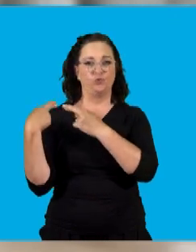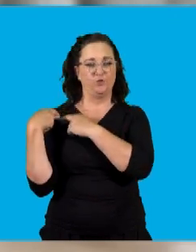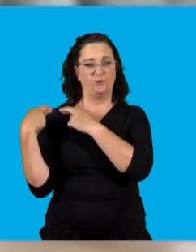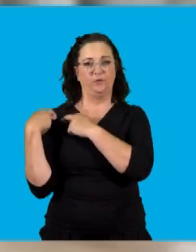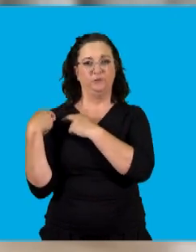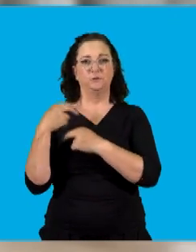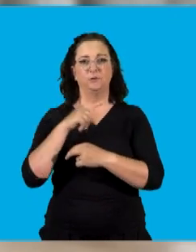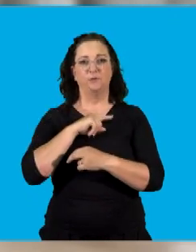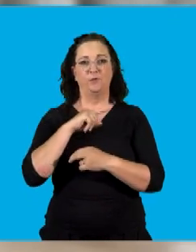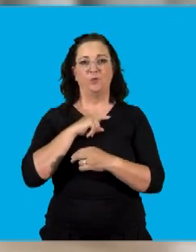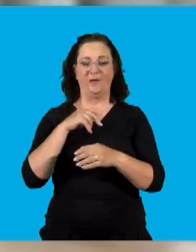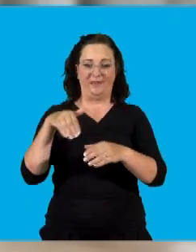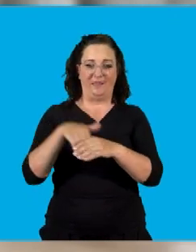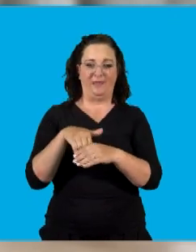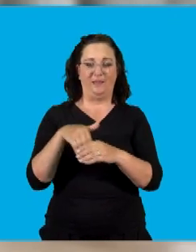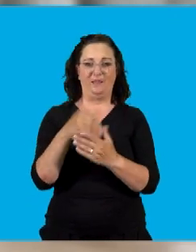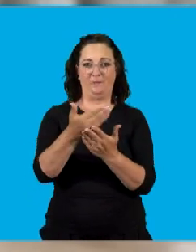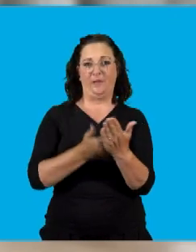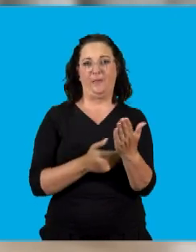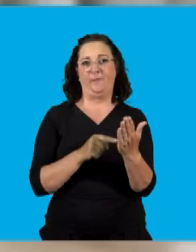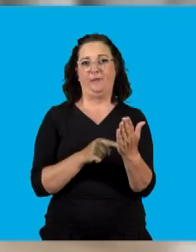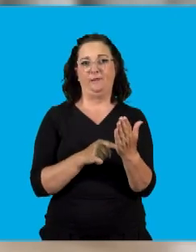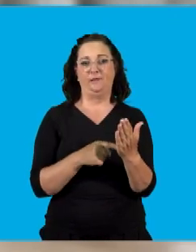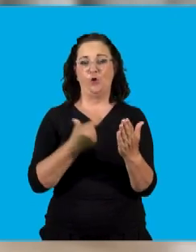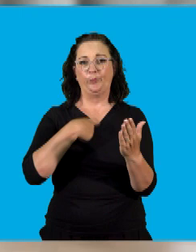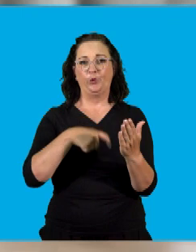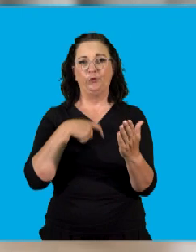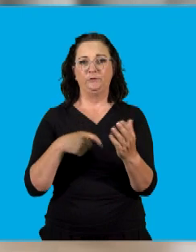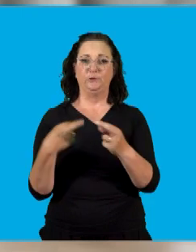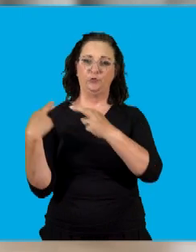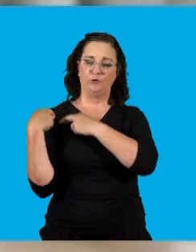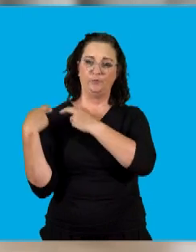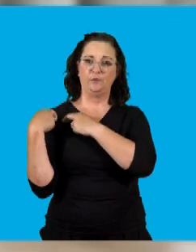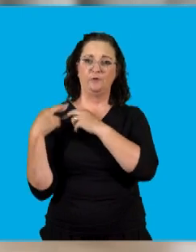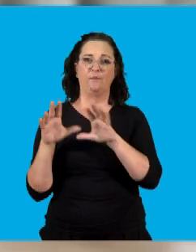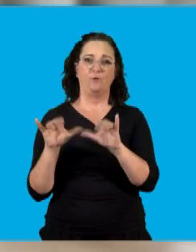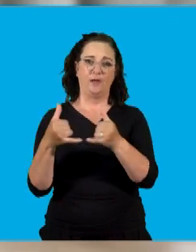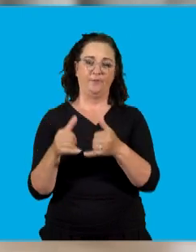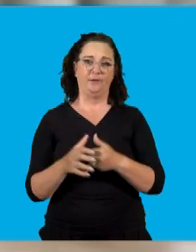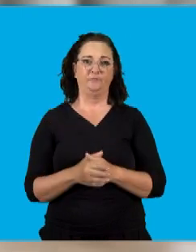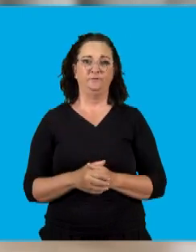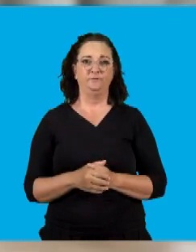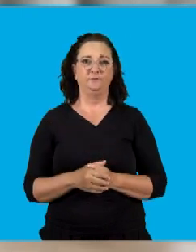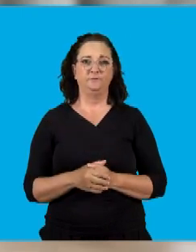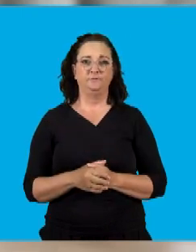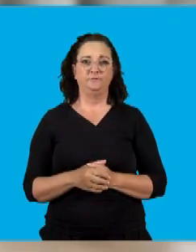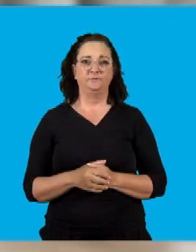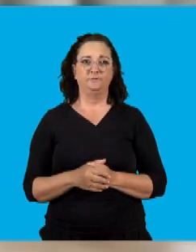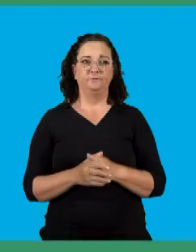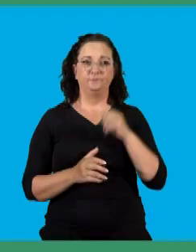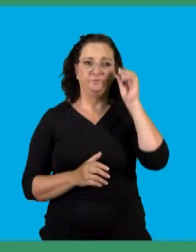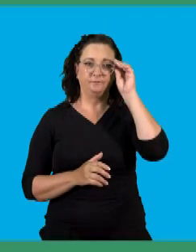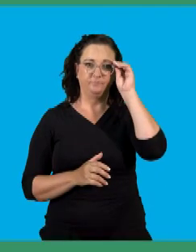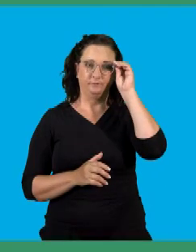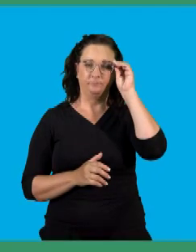pay for the debts that they have caused for this particular business, which we call a personal liability company. The Memorandum